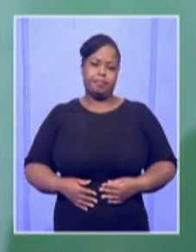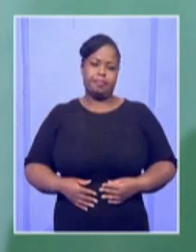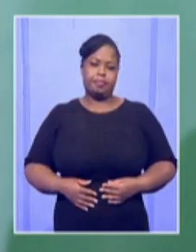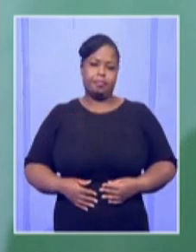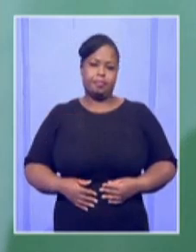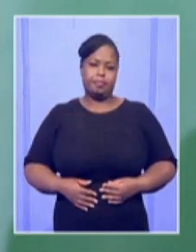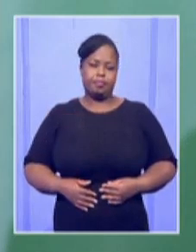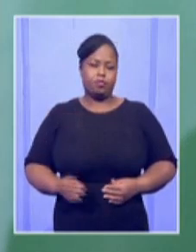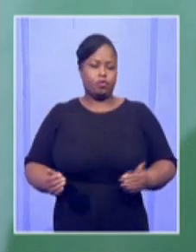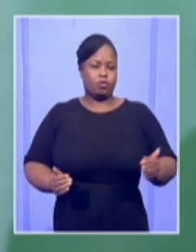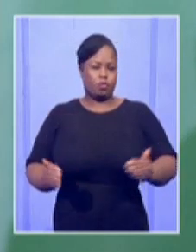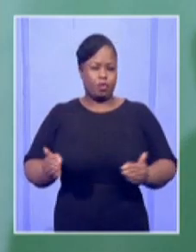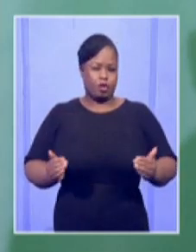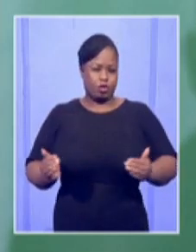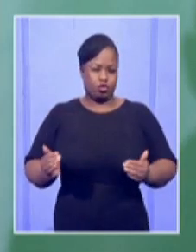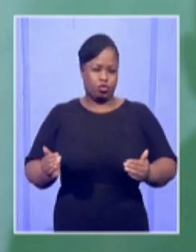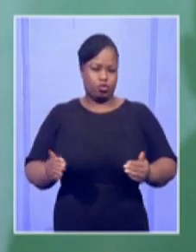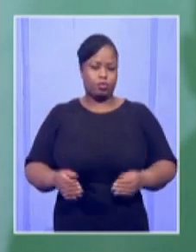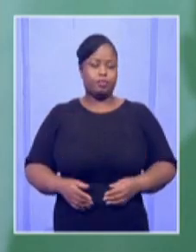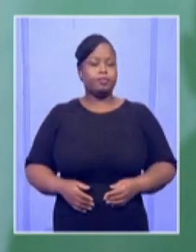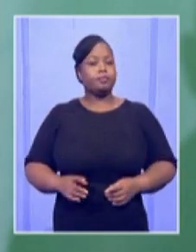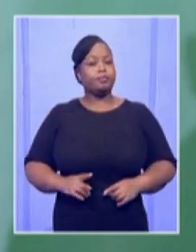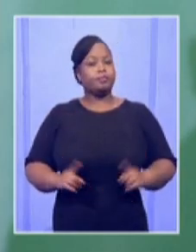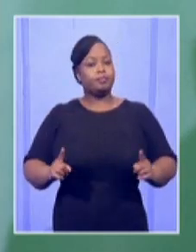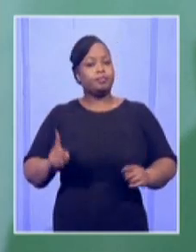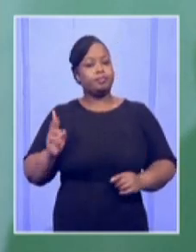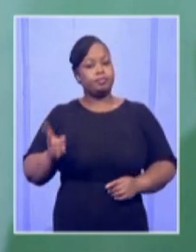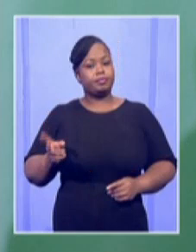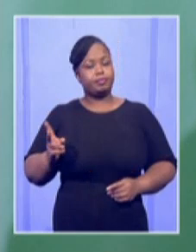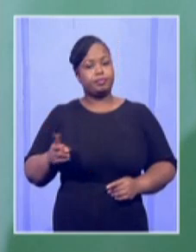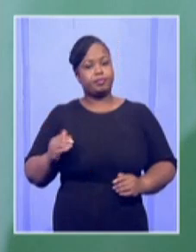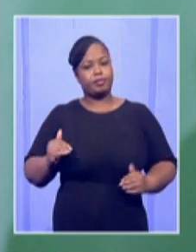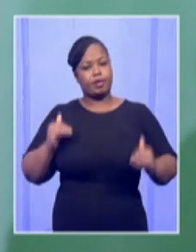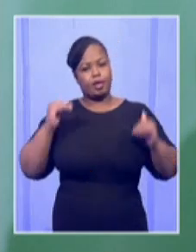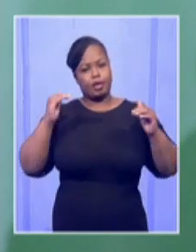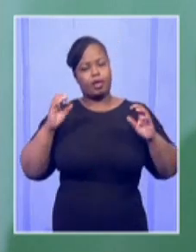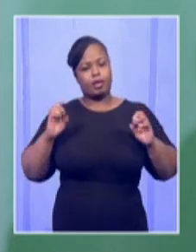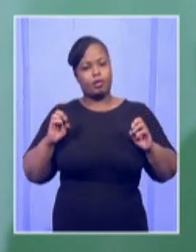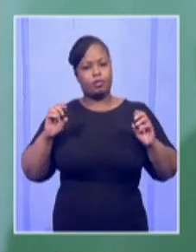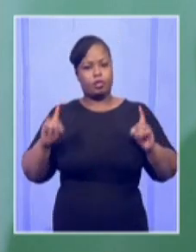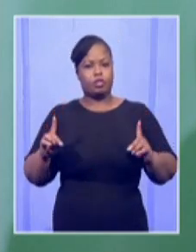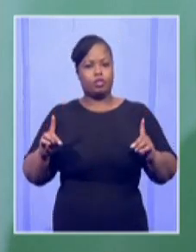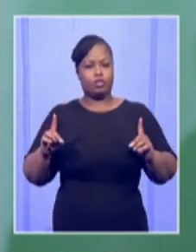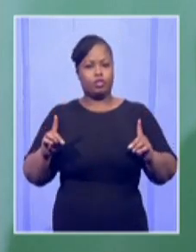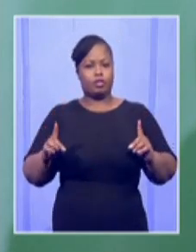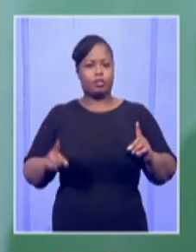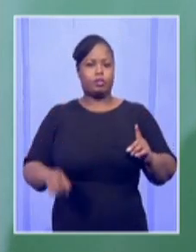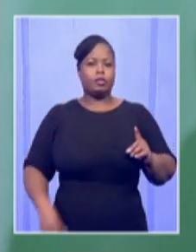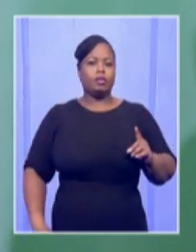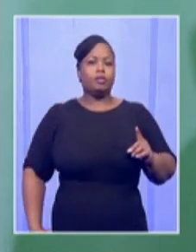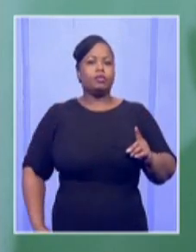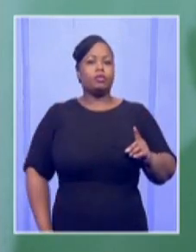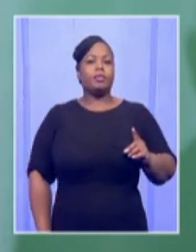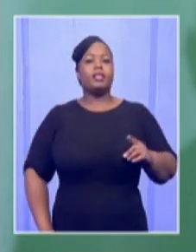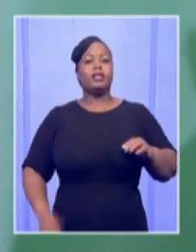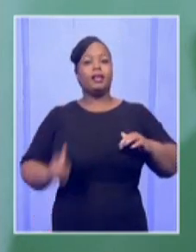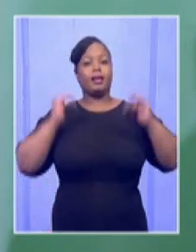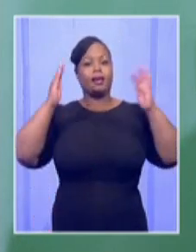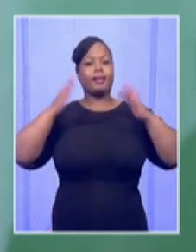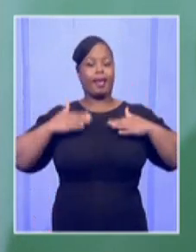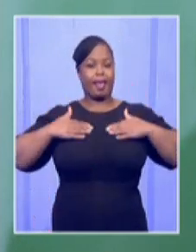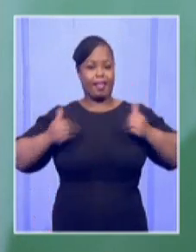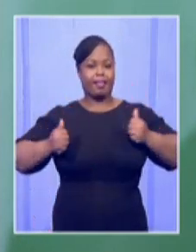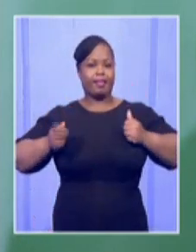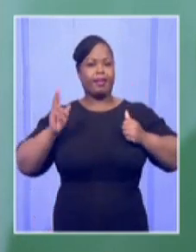to manage the pandemic. But also the higher education space, the higher health coming in very handy in that